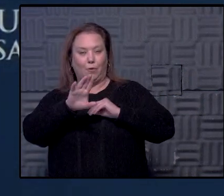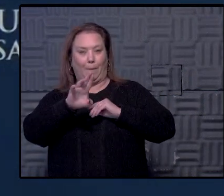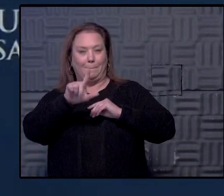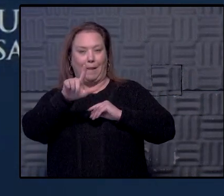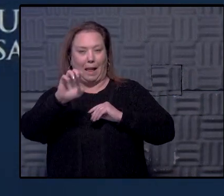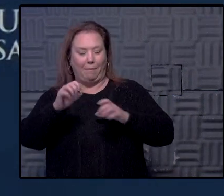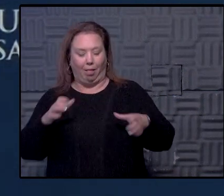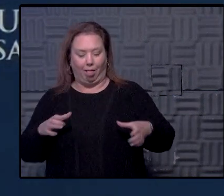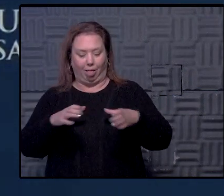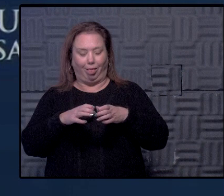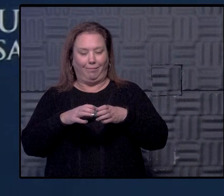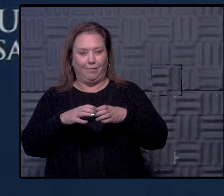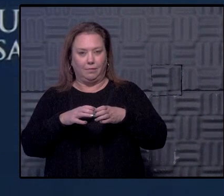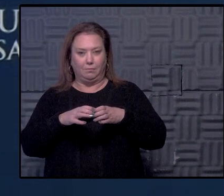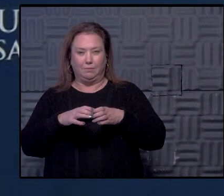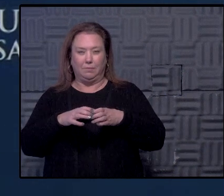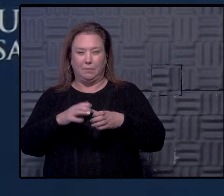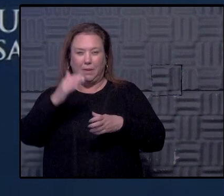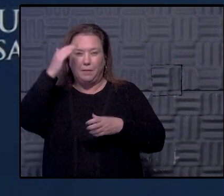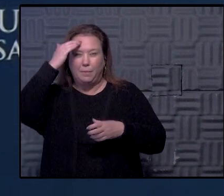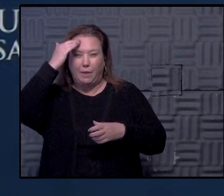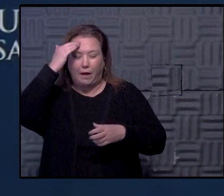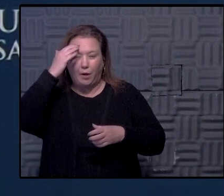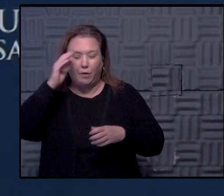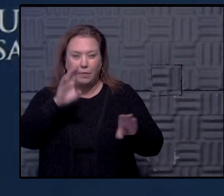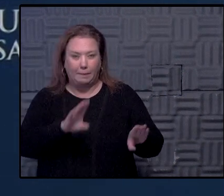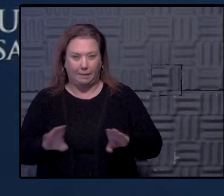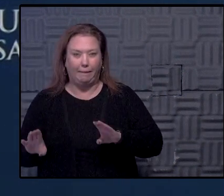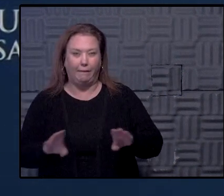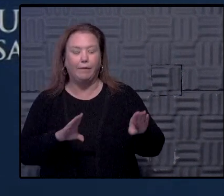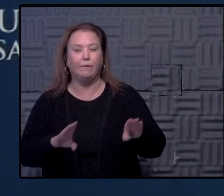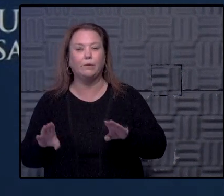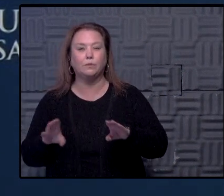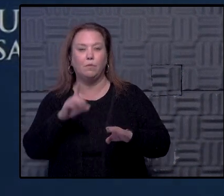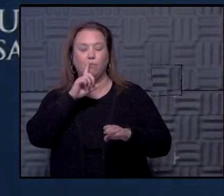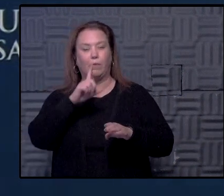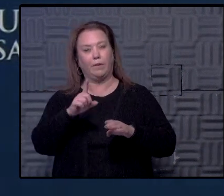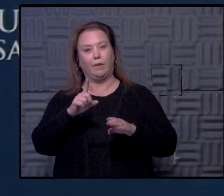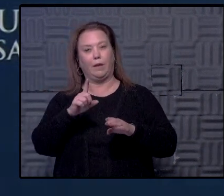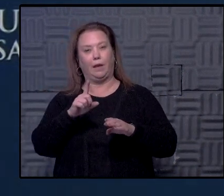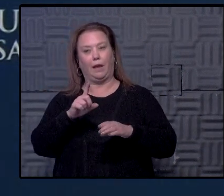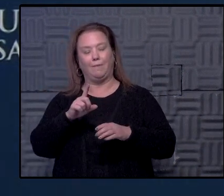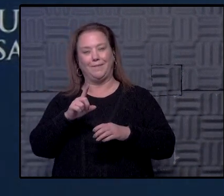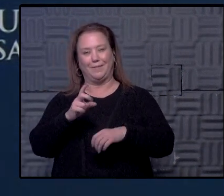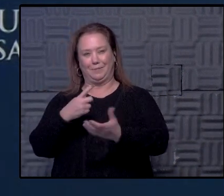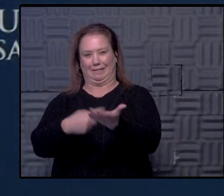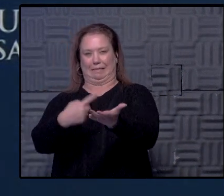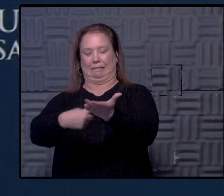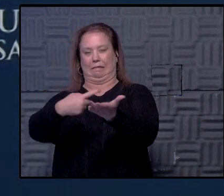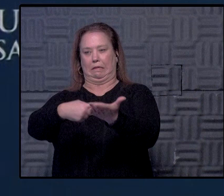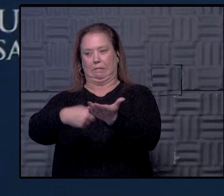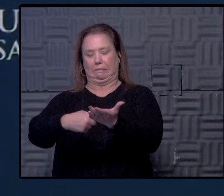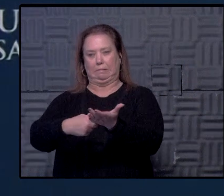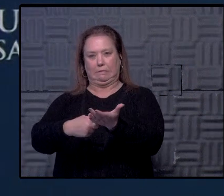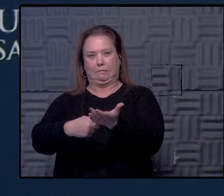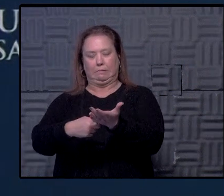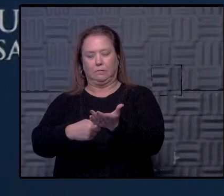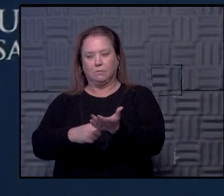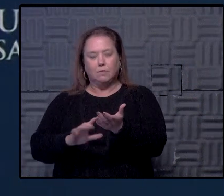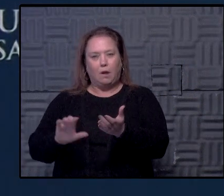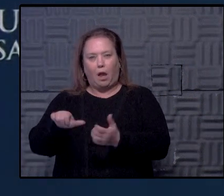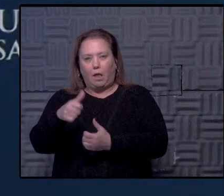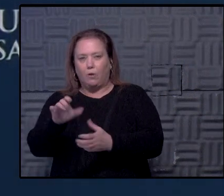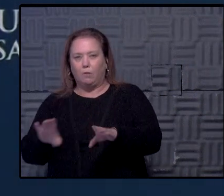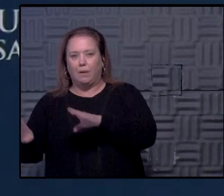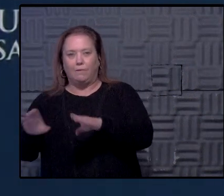I think you just have to be very cognizant of what those behaviors are and really have those hard discussions about what are their behaviors